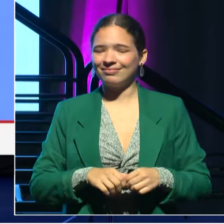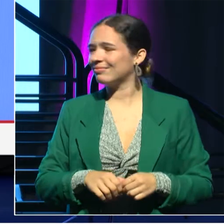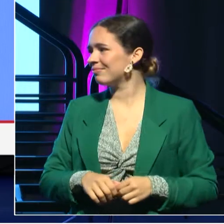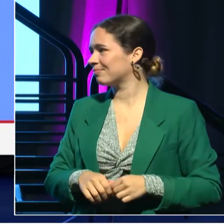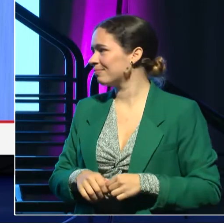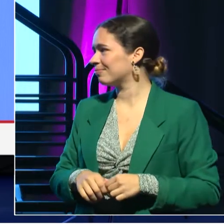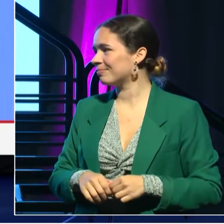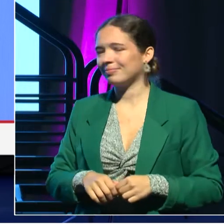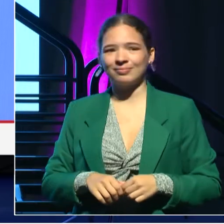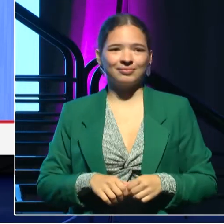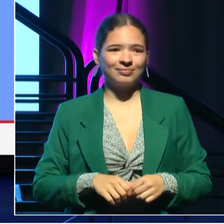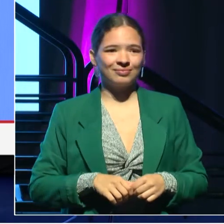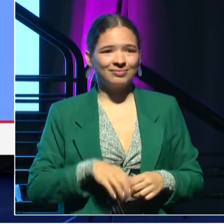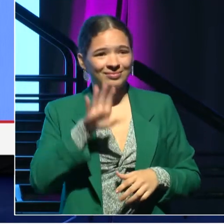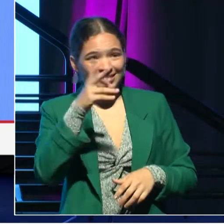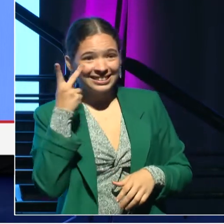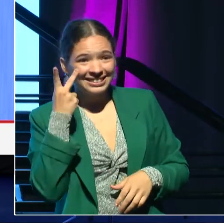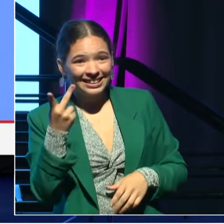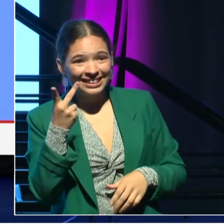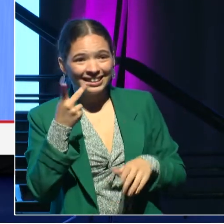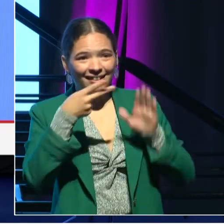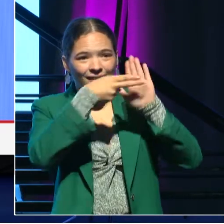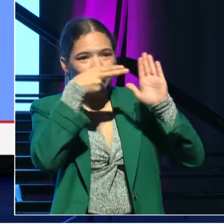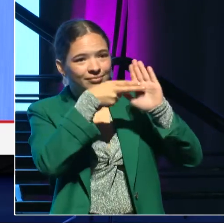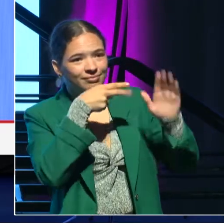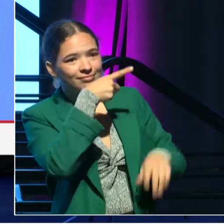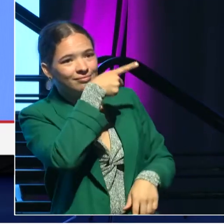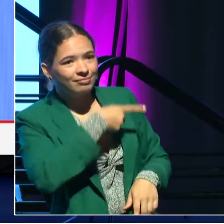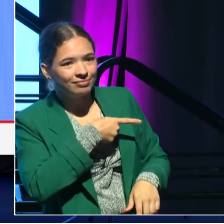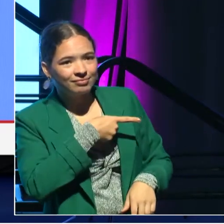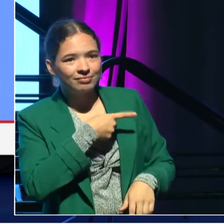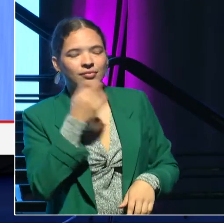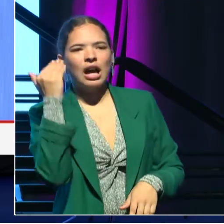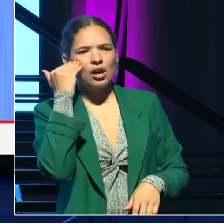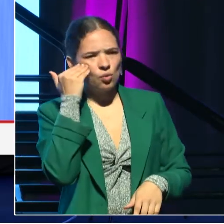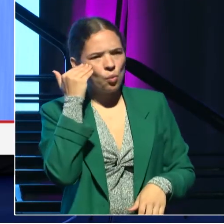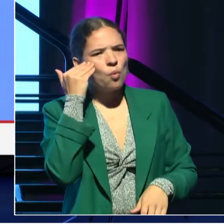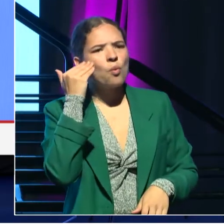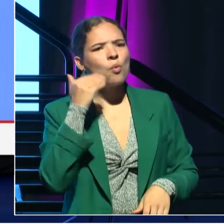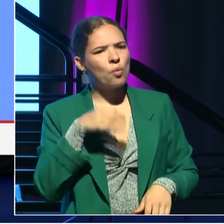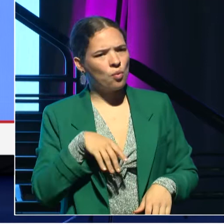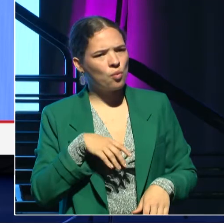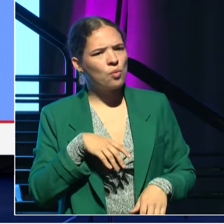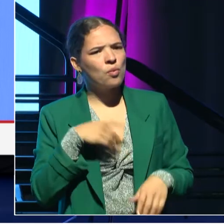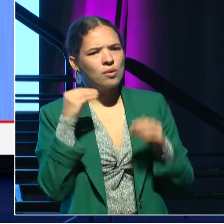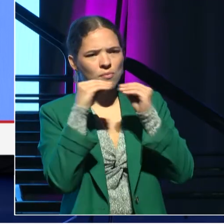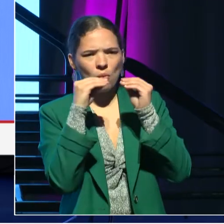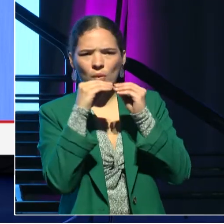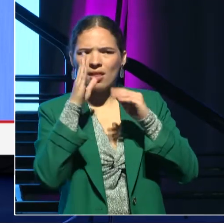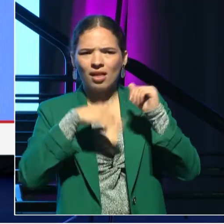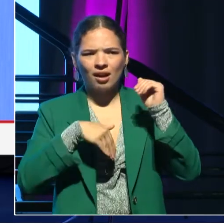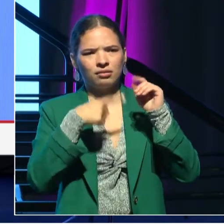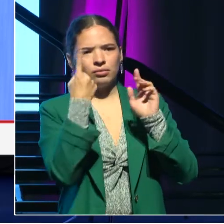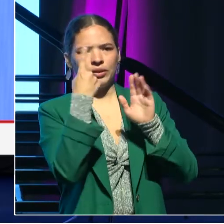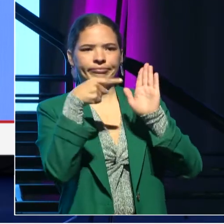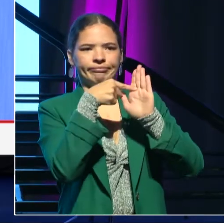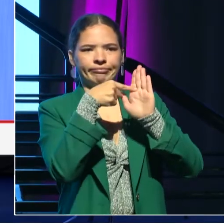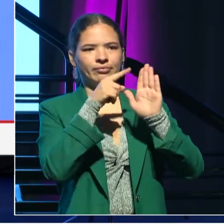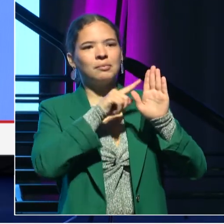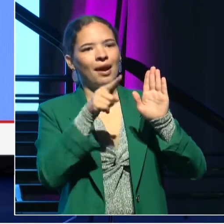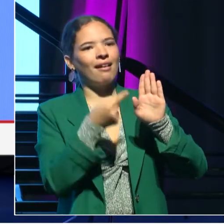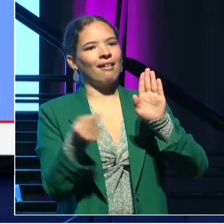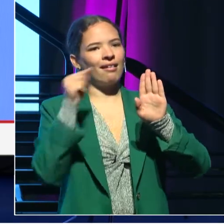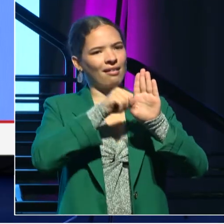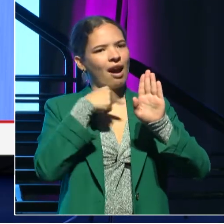You may see their logos displayed, but know that there's so much behind those logos. They not only make today possible through